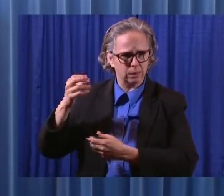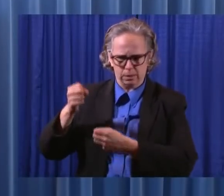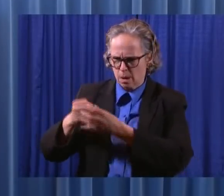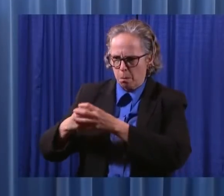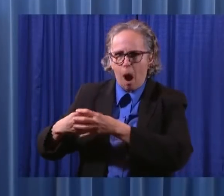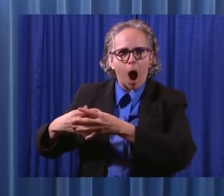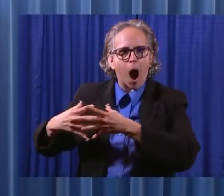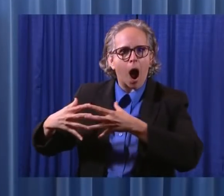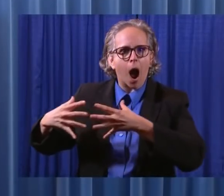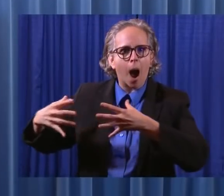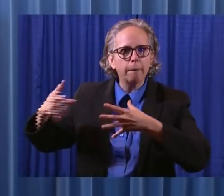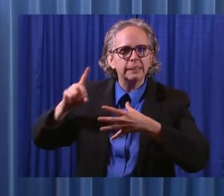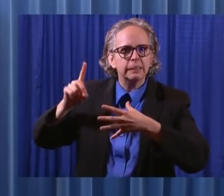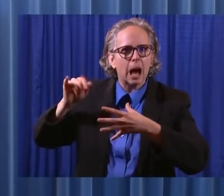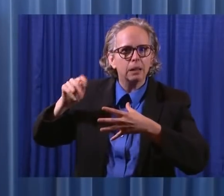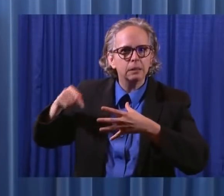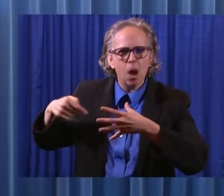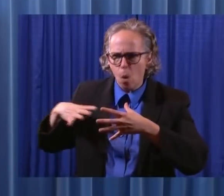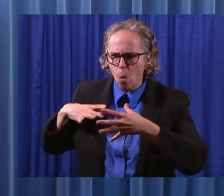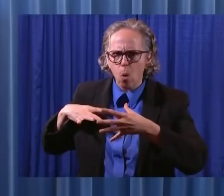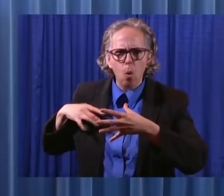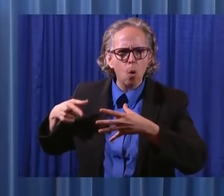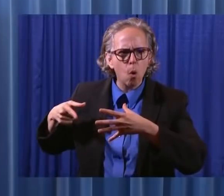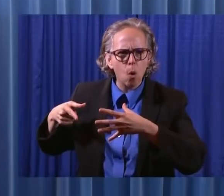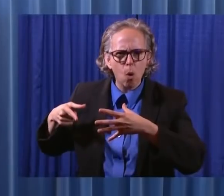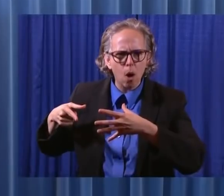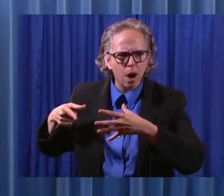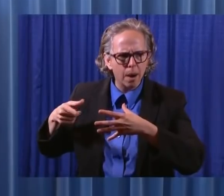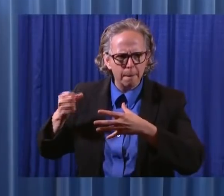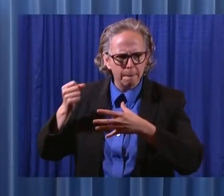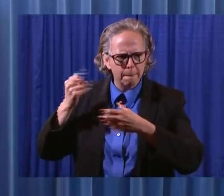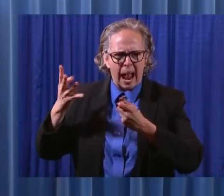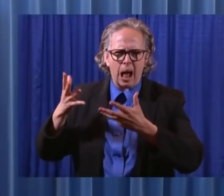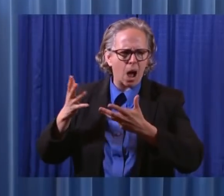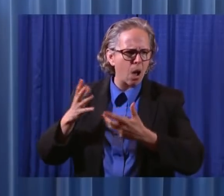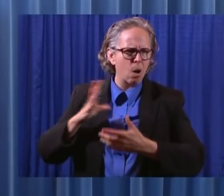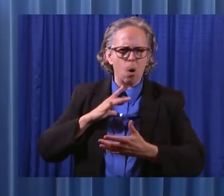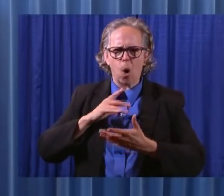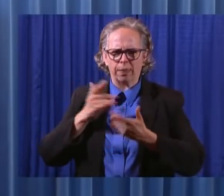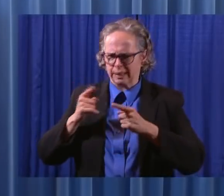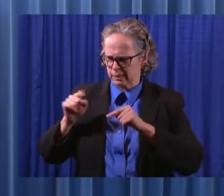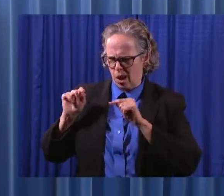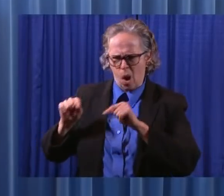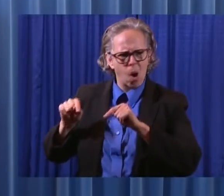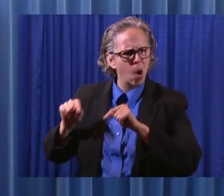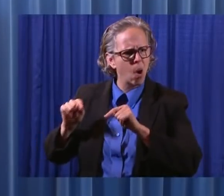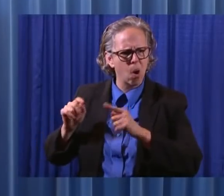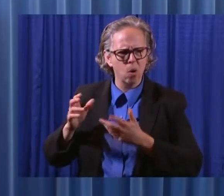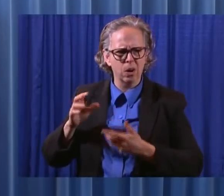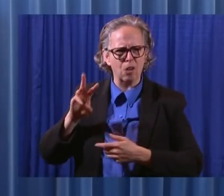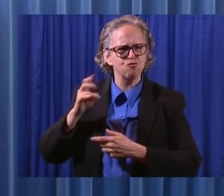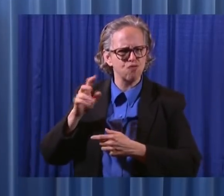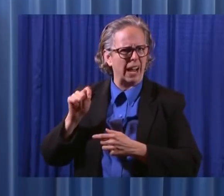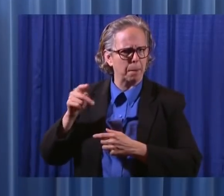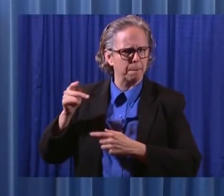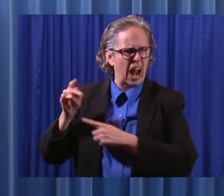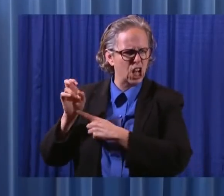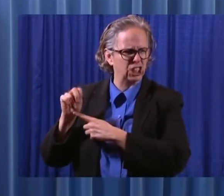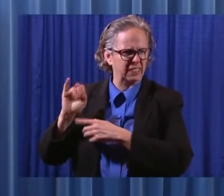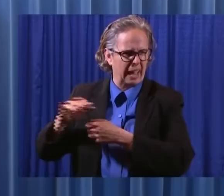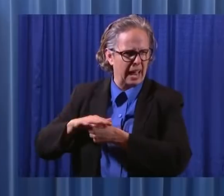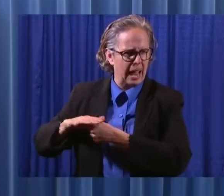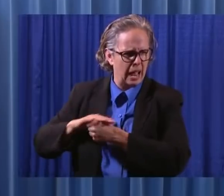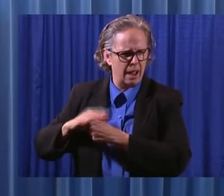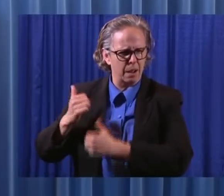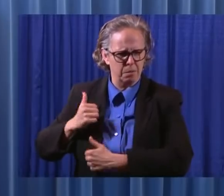so many people who are doing such great things at Wright-Pat, but we think it's a logical place for this Space